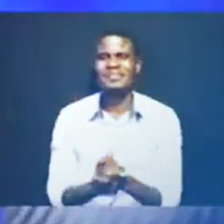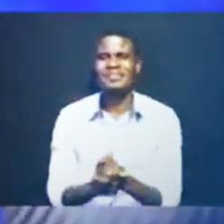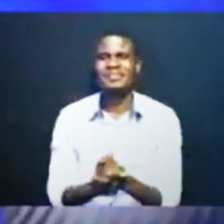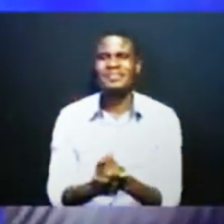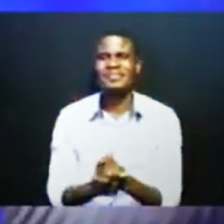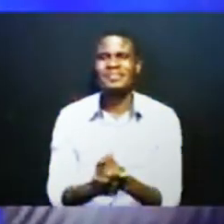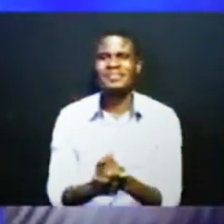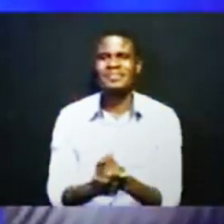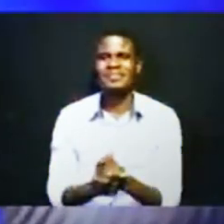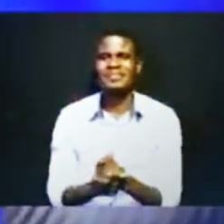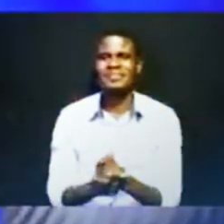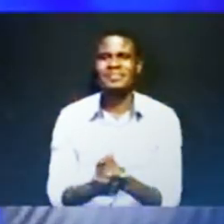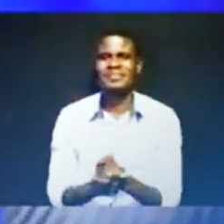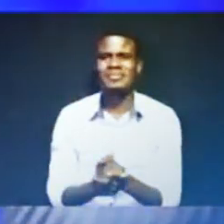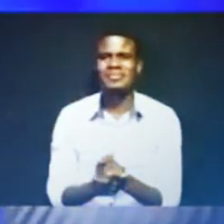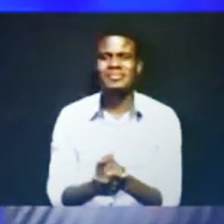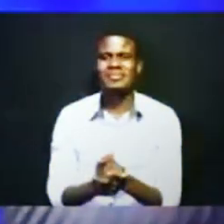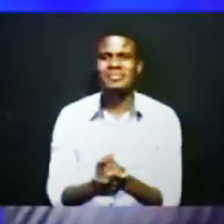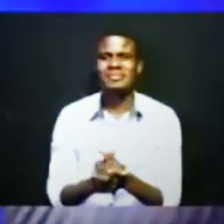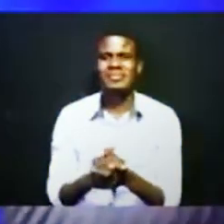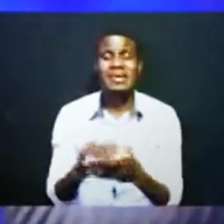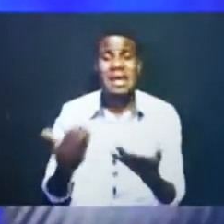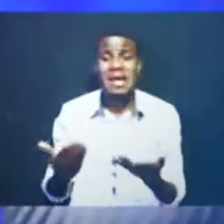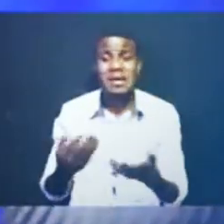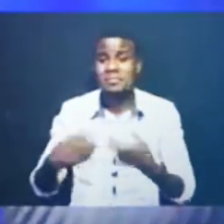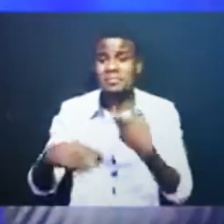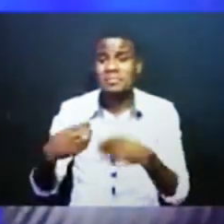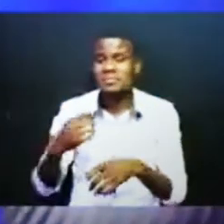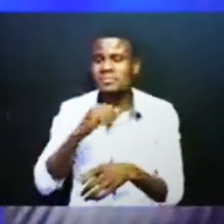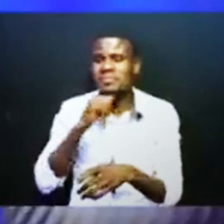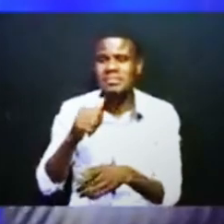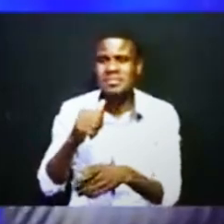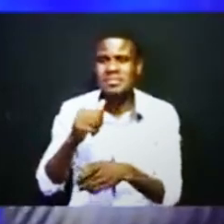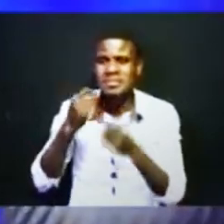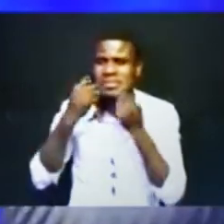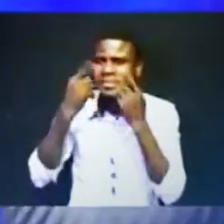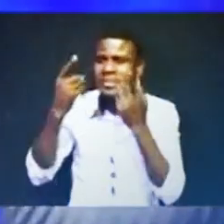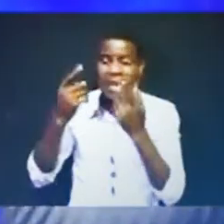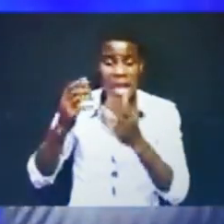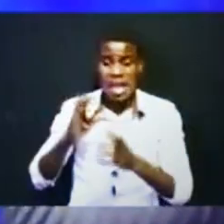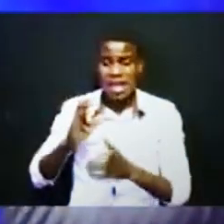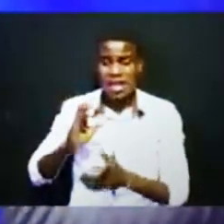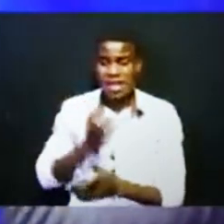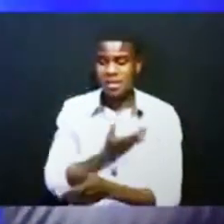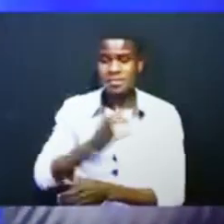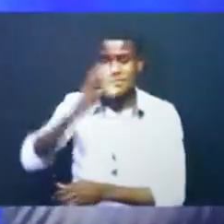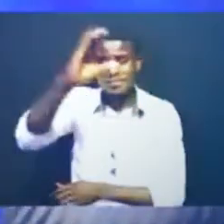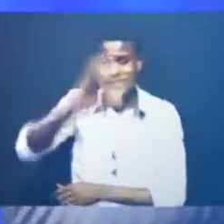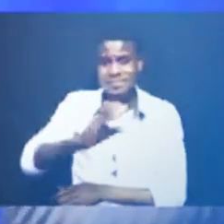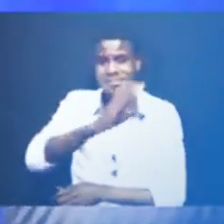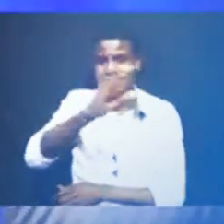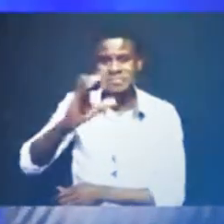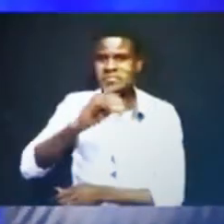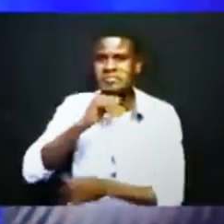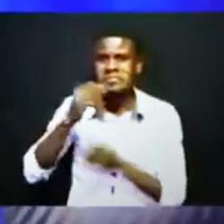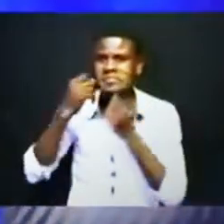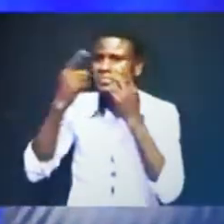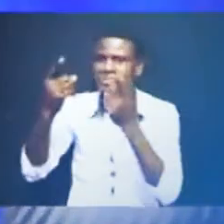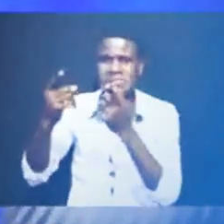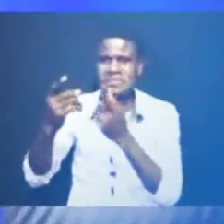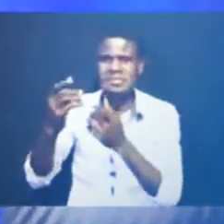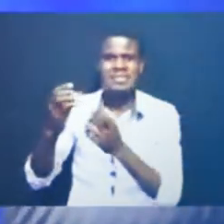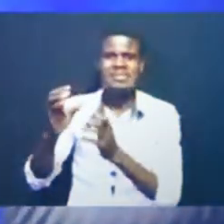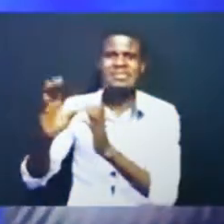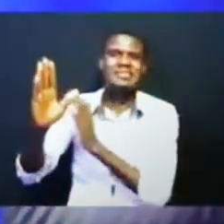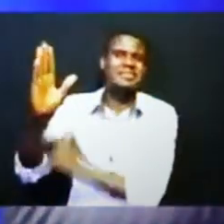our crosses does not actually surprise him, because he carried a cross. Why can't you carry yours? I say you are